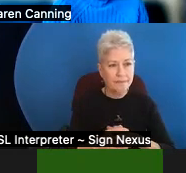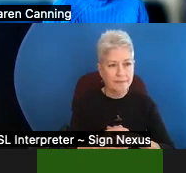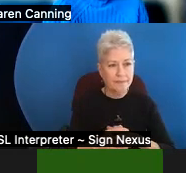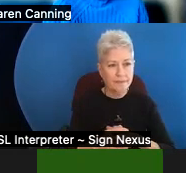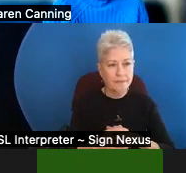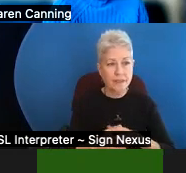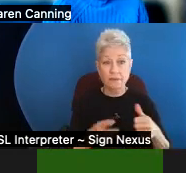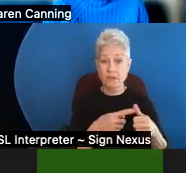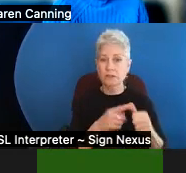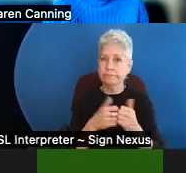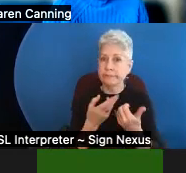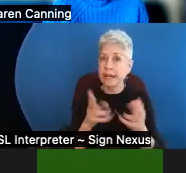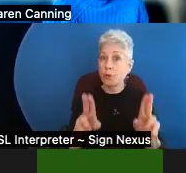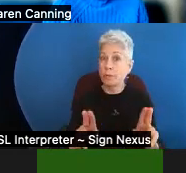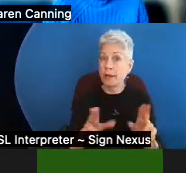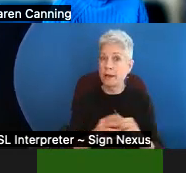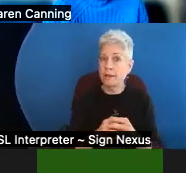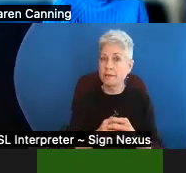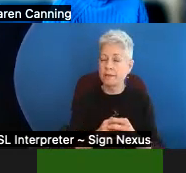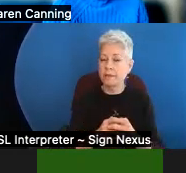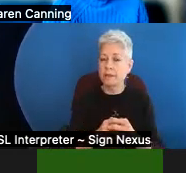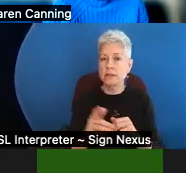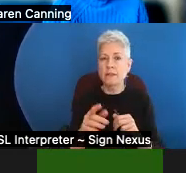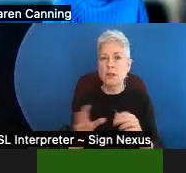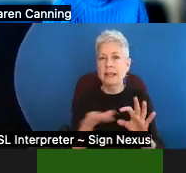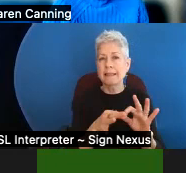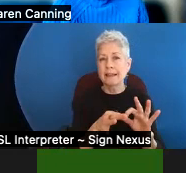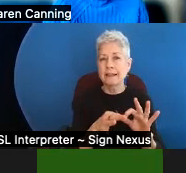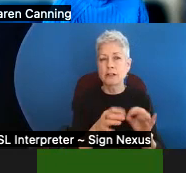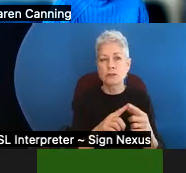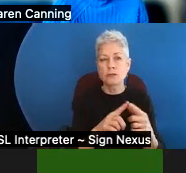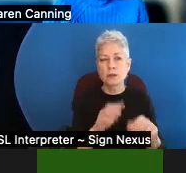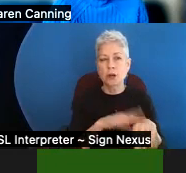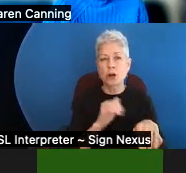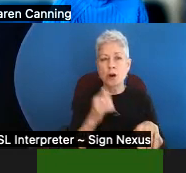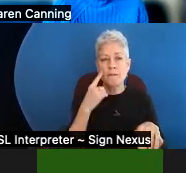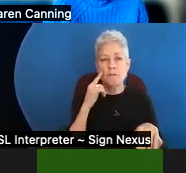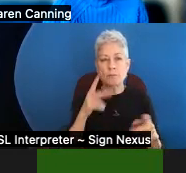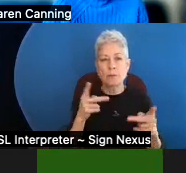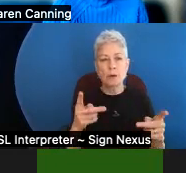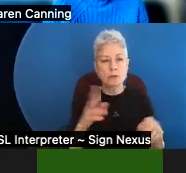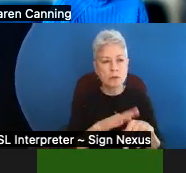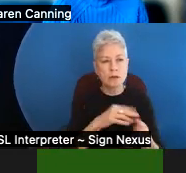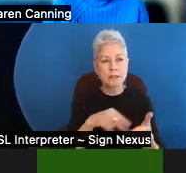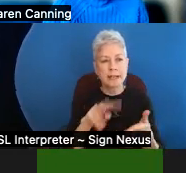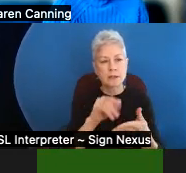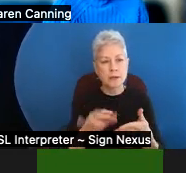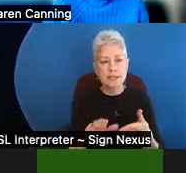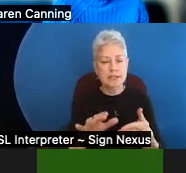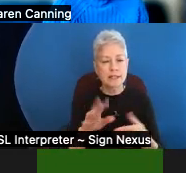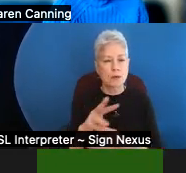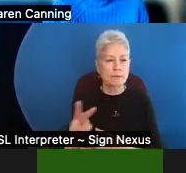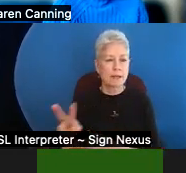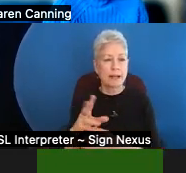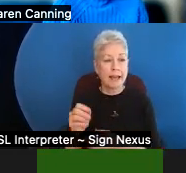So first, how do you apply? You can find the link to the call for proposals on Dance NYC's website and also on